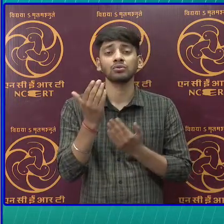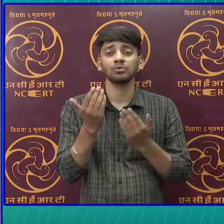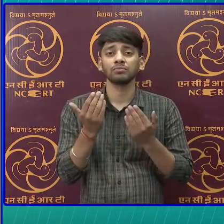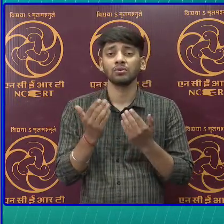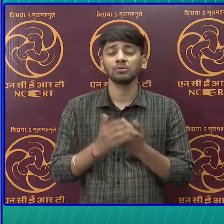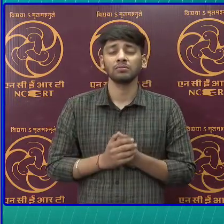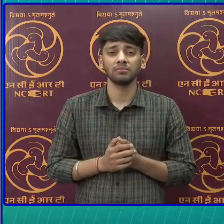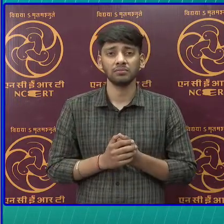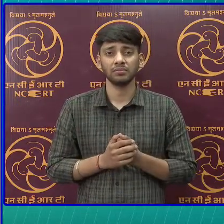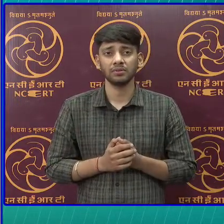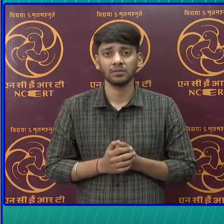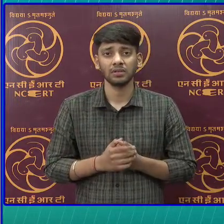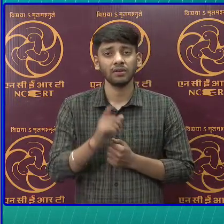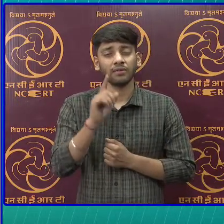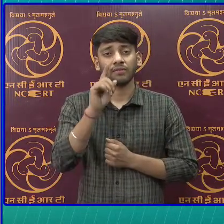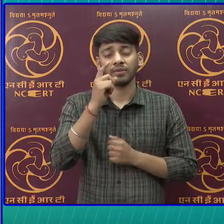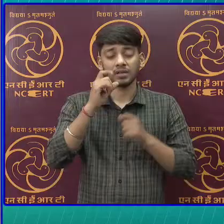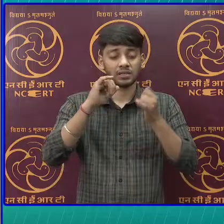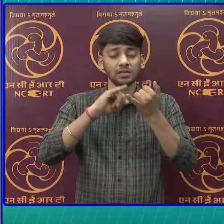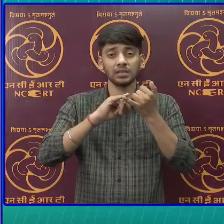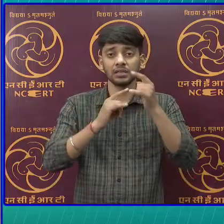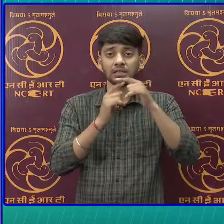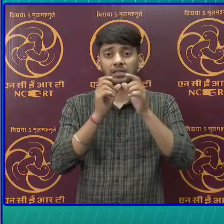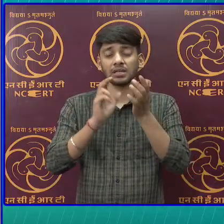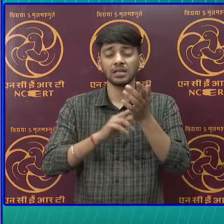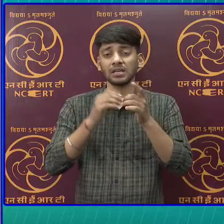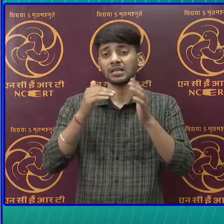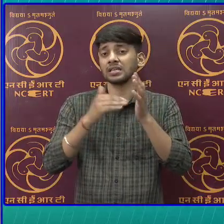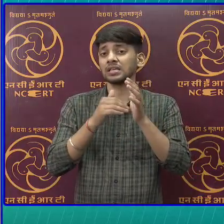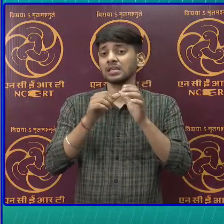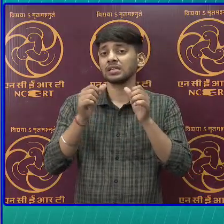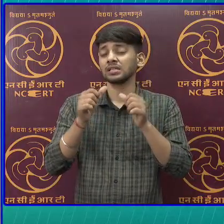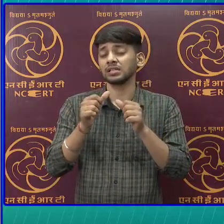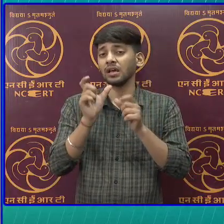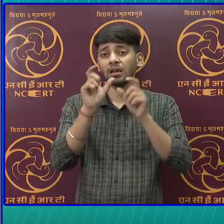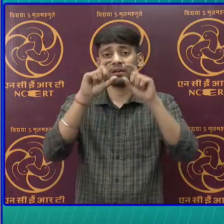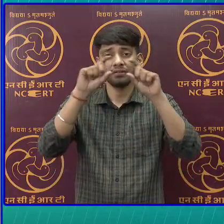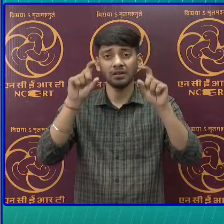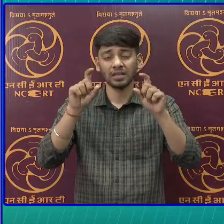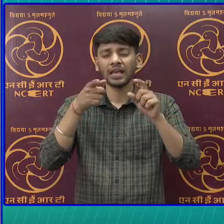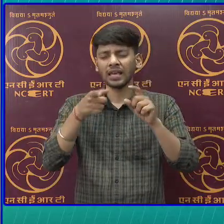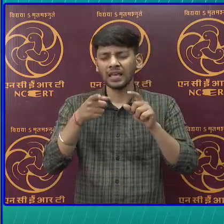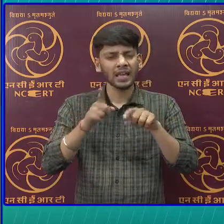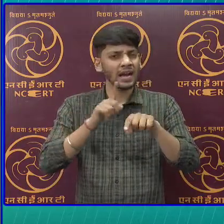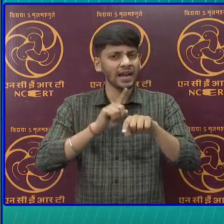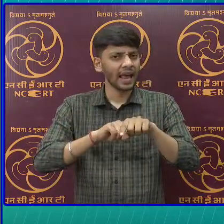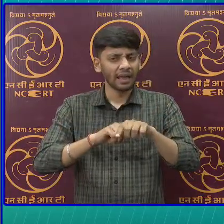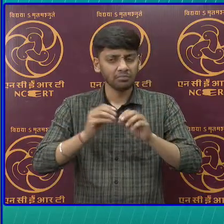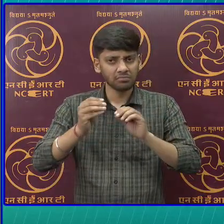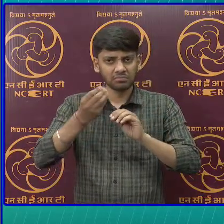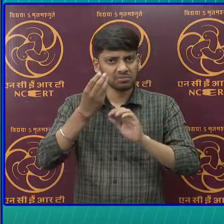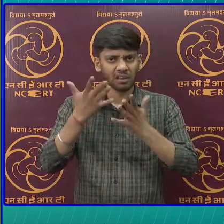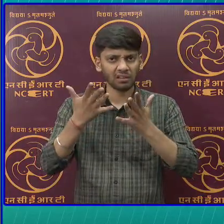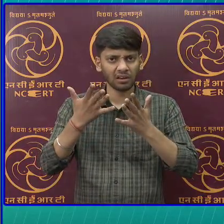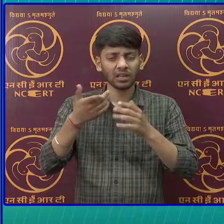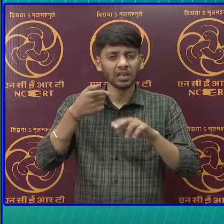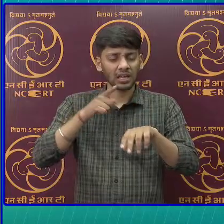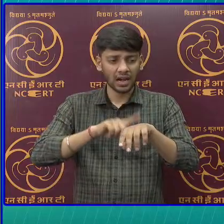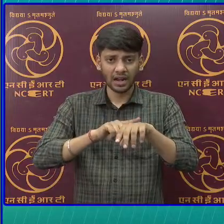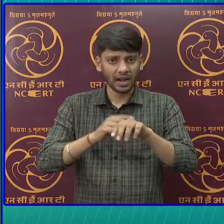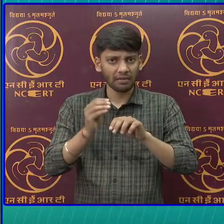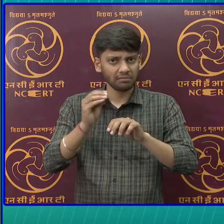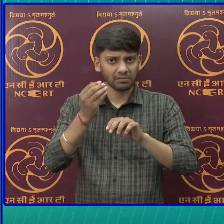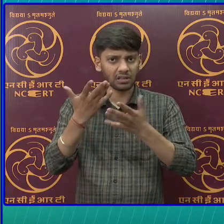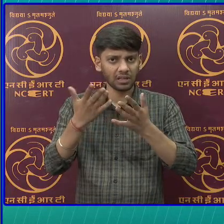us discuss the first stanza. Poet says, it takes much time to kill a tree. It takes much time